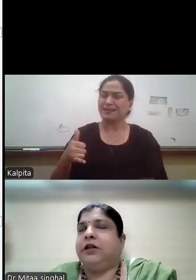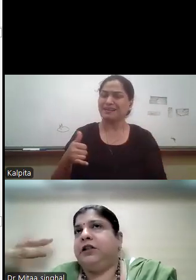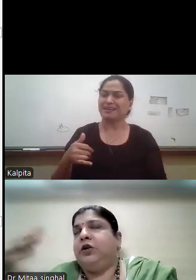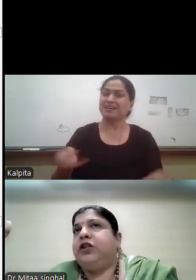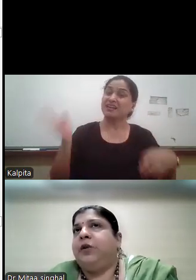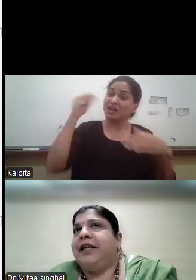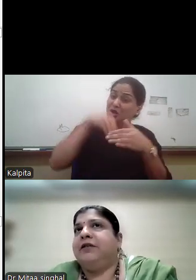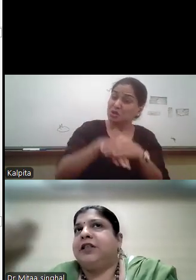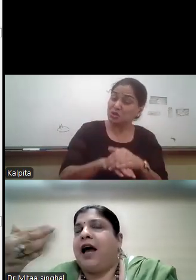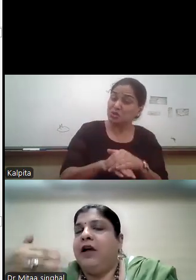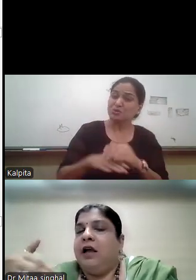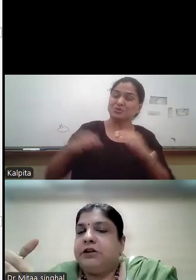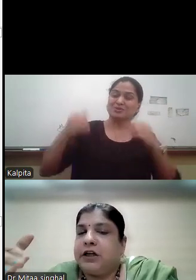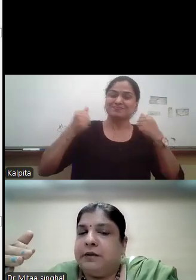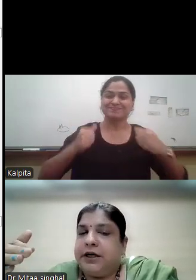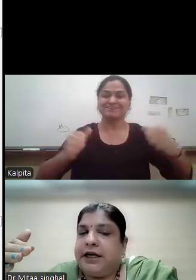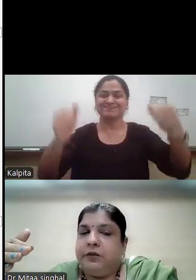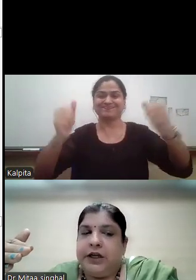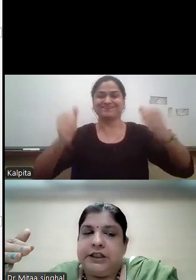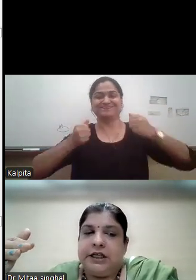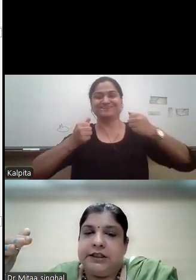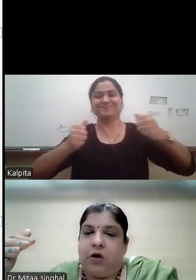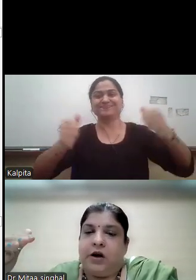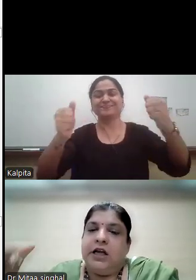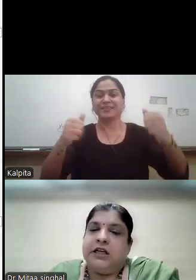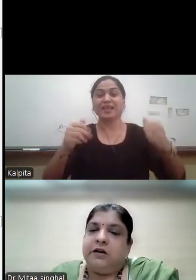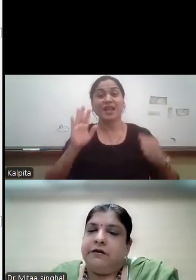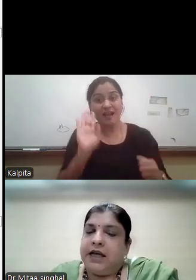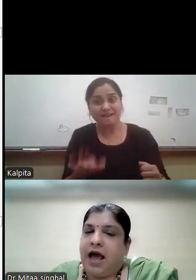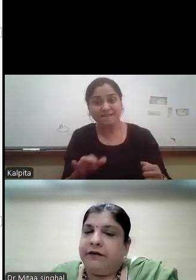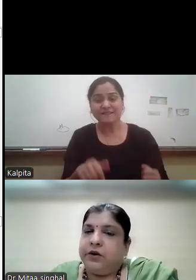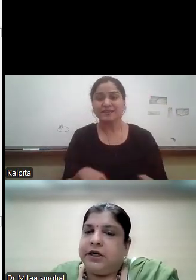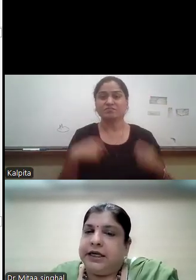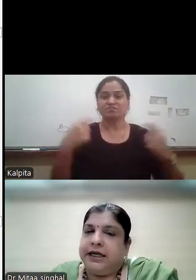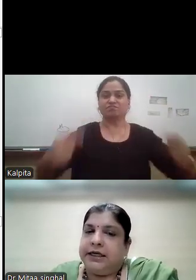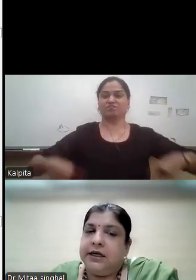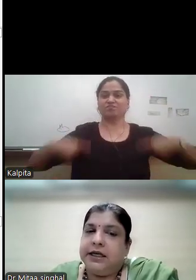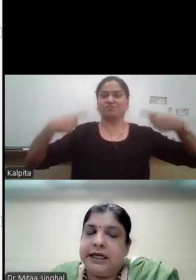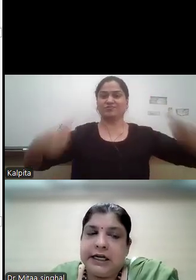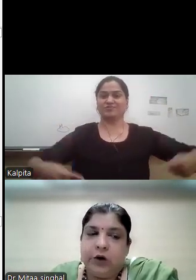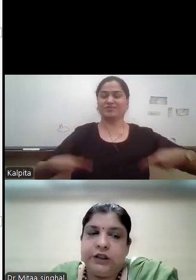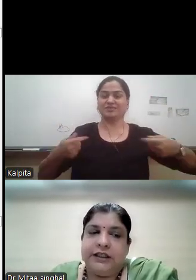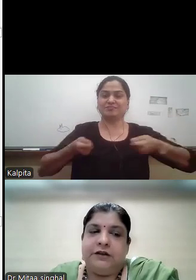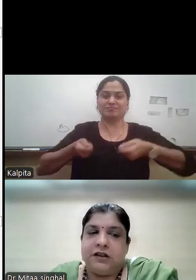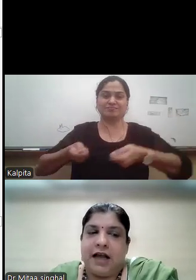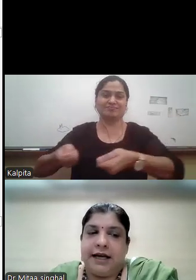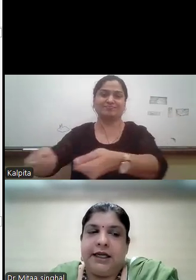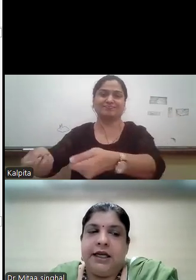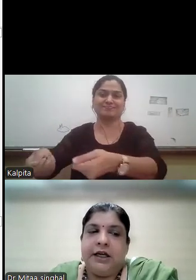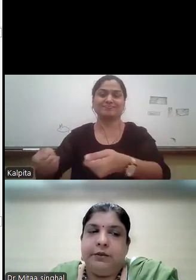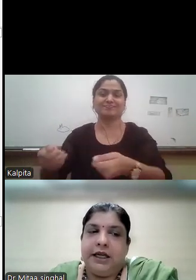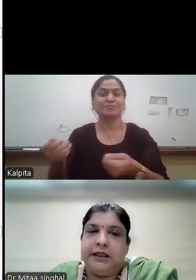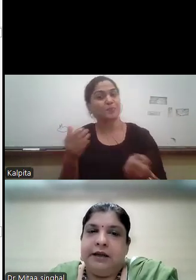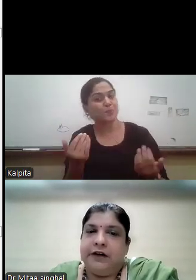have swings, which accommodate the wheelchairs and all. So we have to create a inclusive